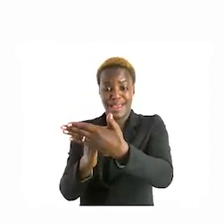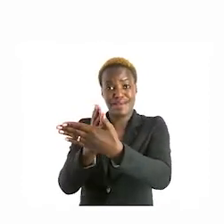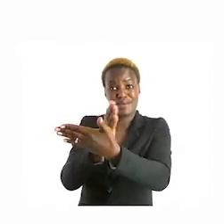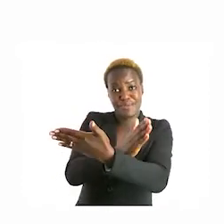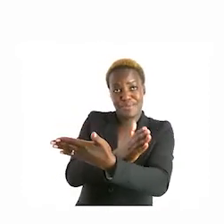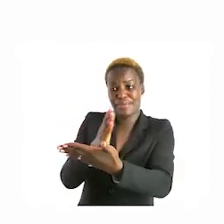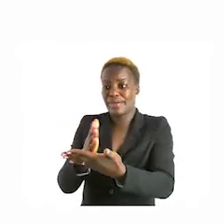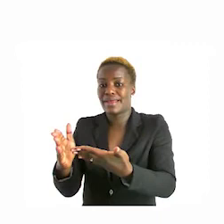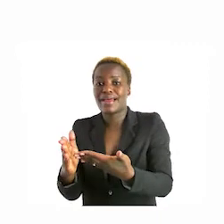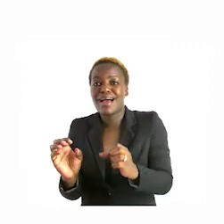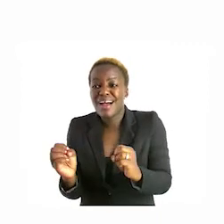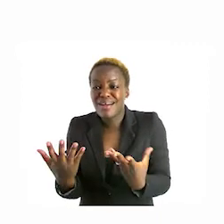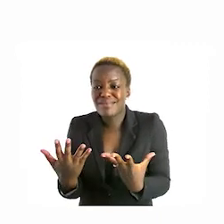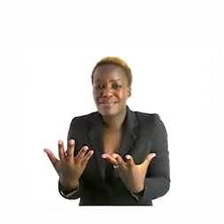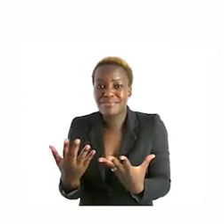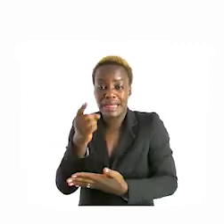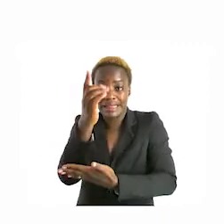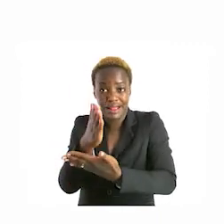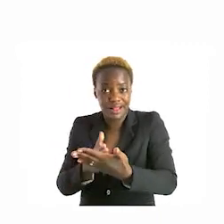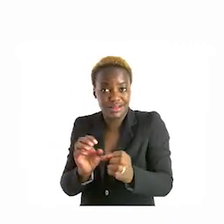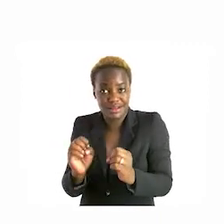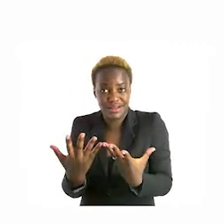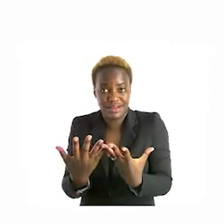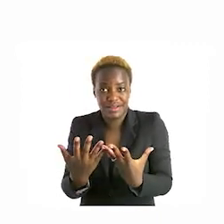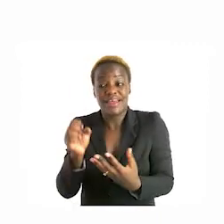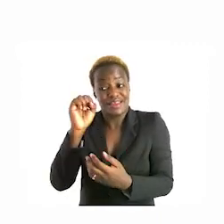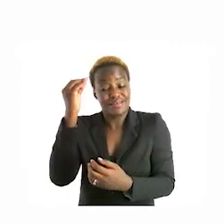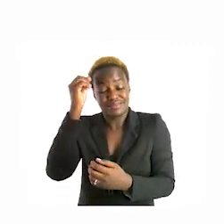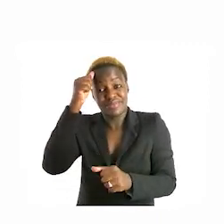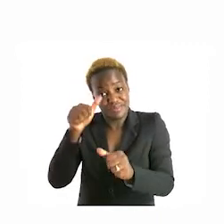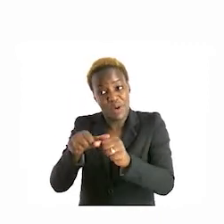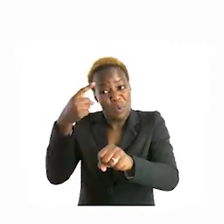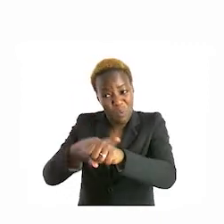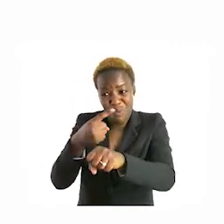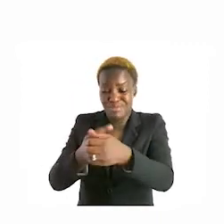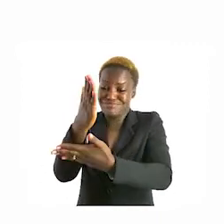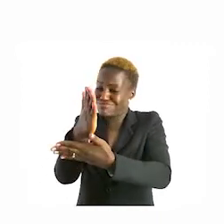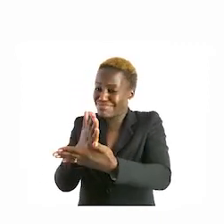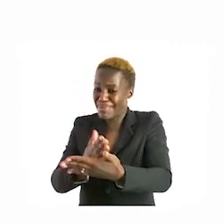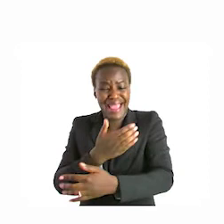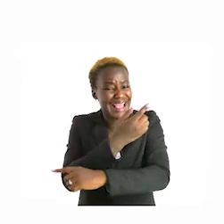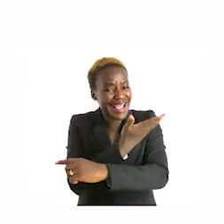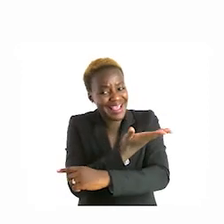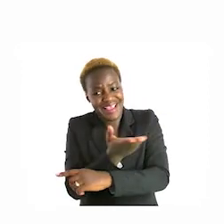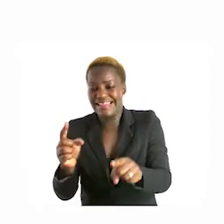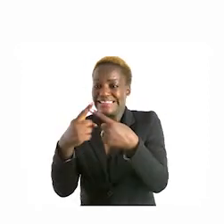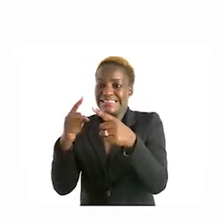many lines will you have? Remember, whenever we have to divide the octagon or any shape with lines,